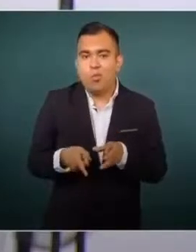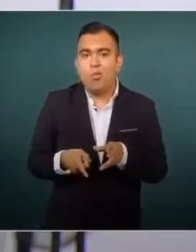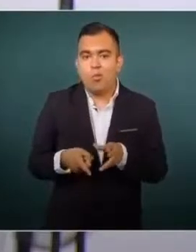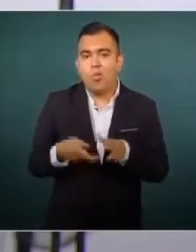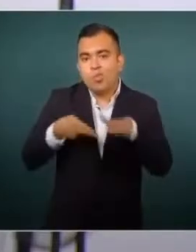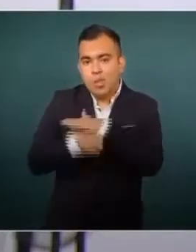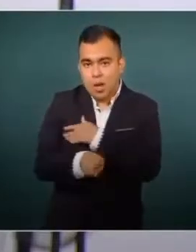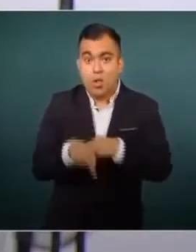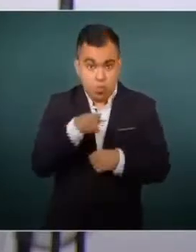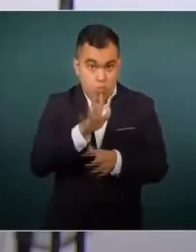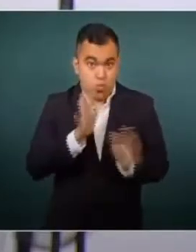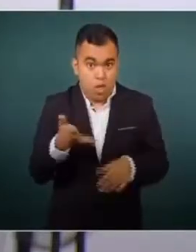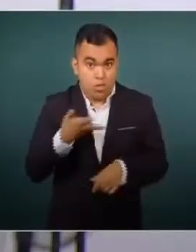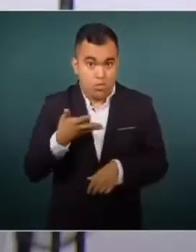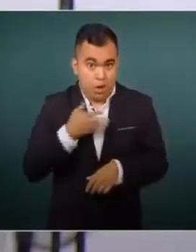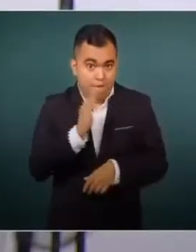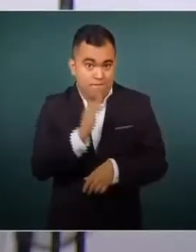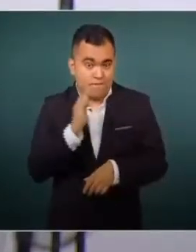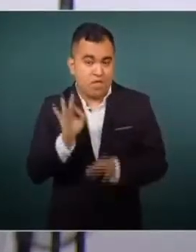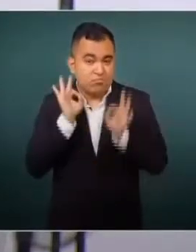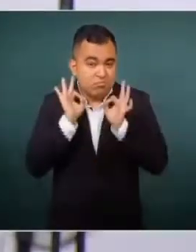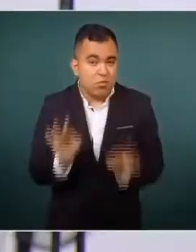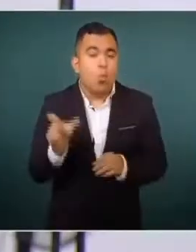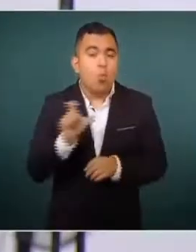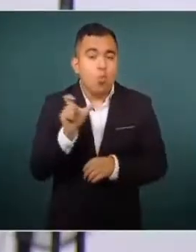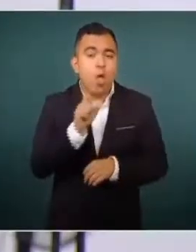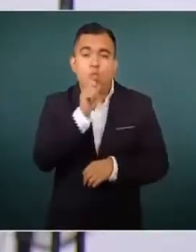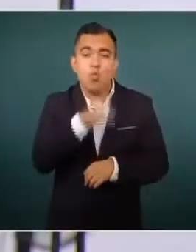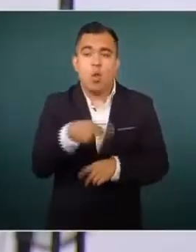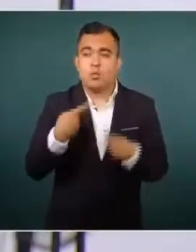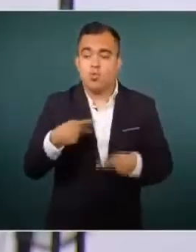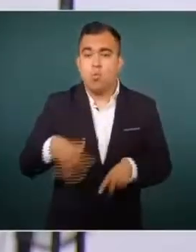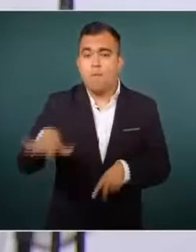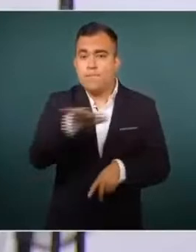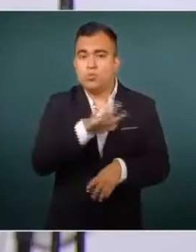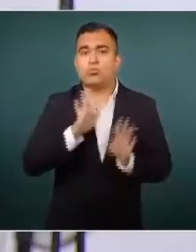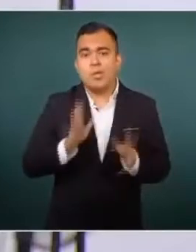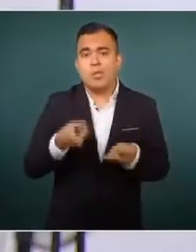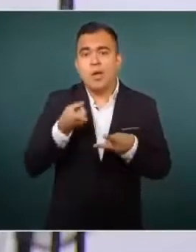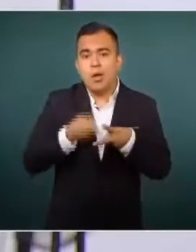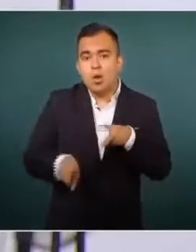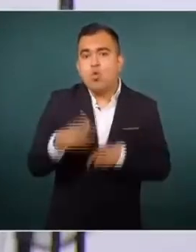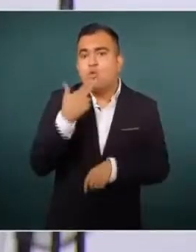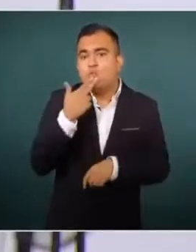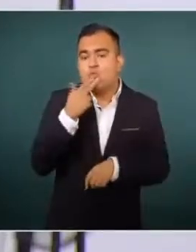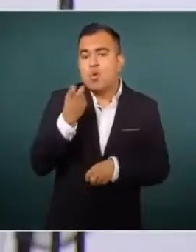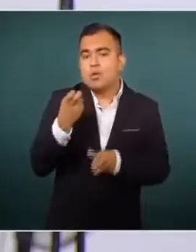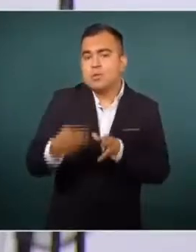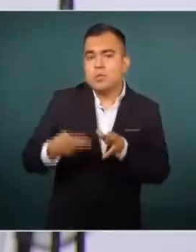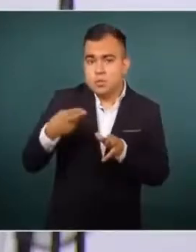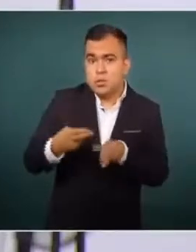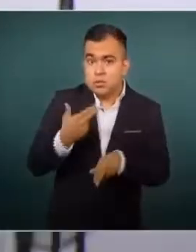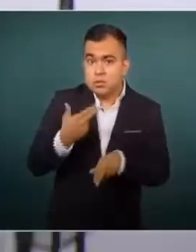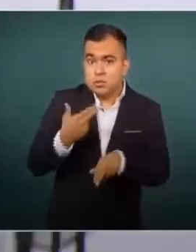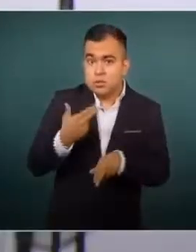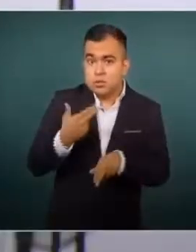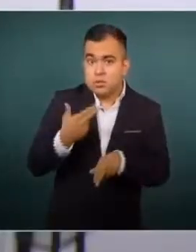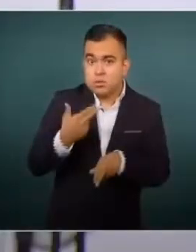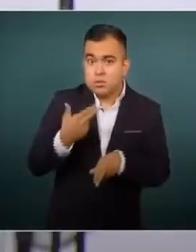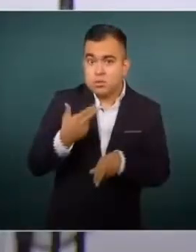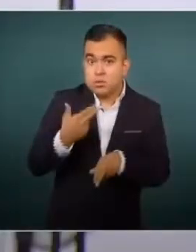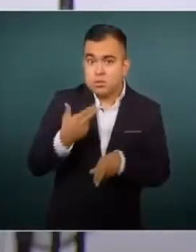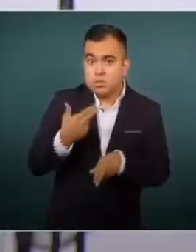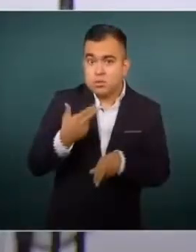¿Tiene ya usted una fecha concreta de cuándo los jaliscienses podrían comenzar a utilizar y aprovechar este servicio?